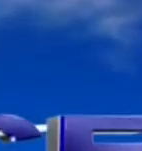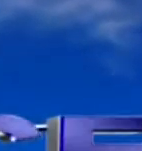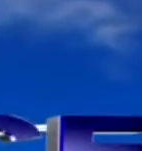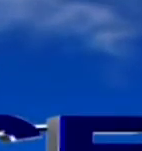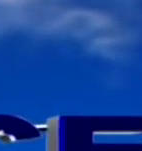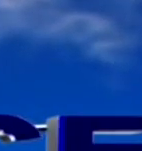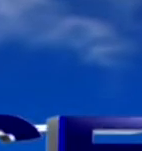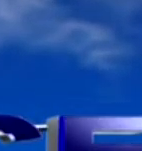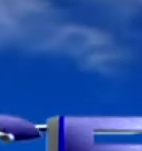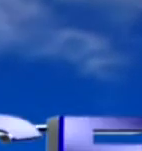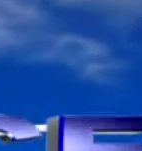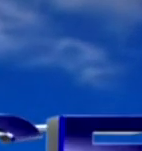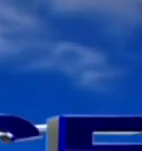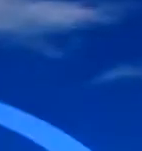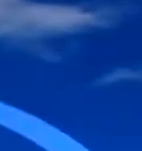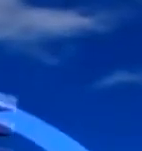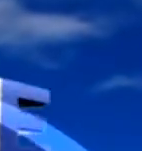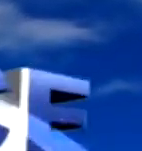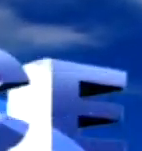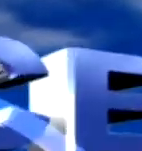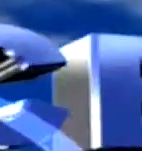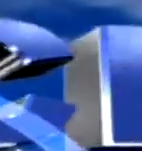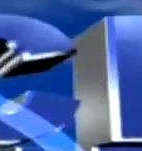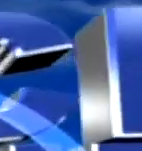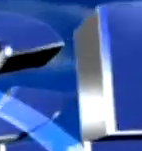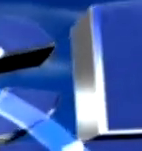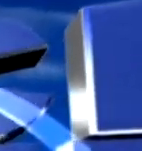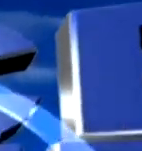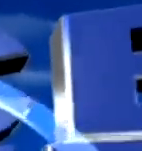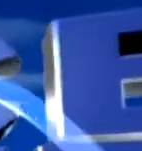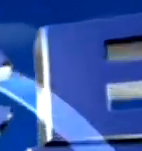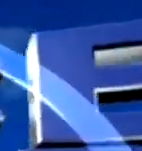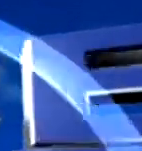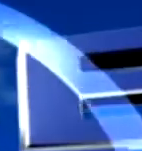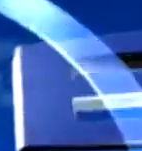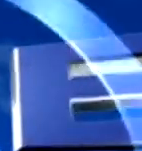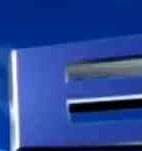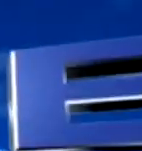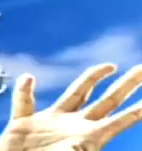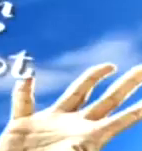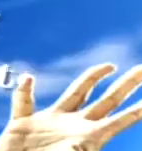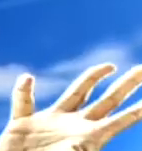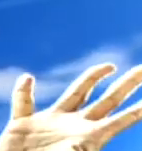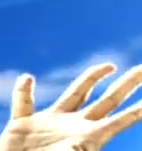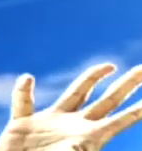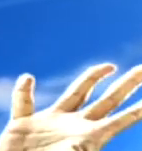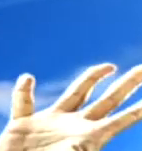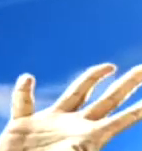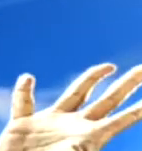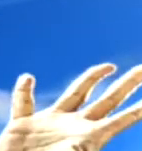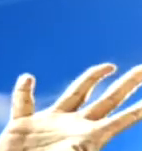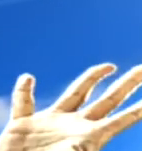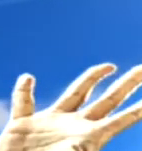And we survive from dust our God, created man.